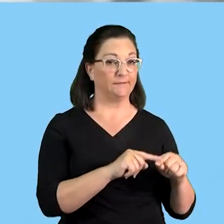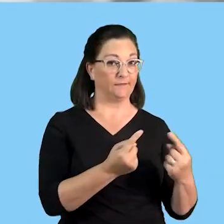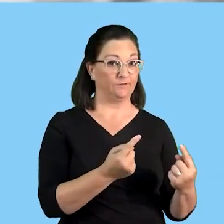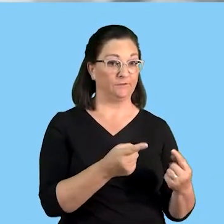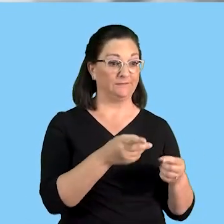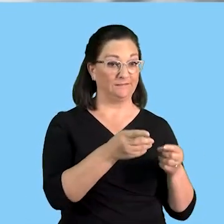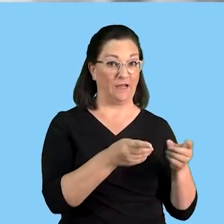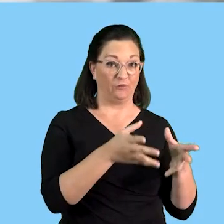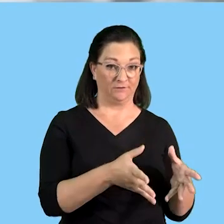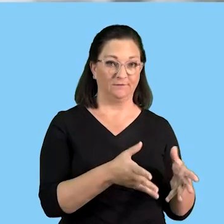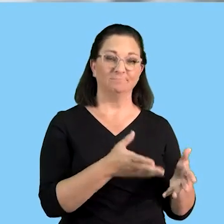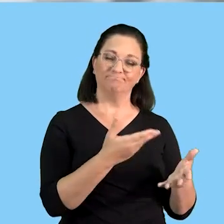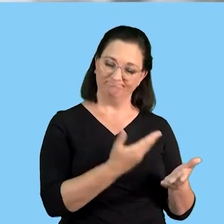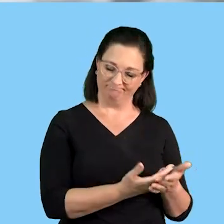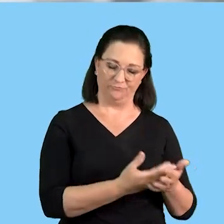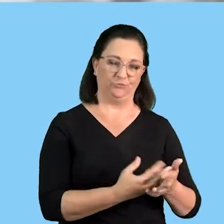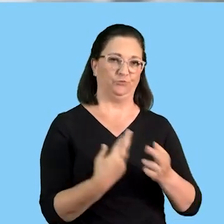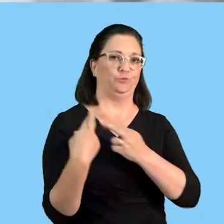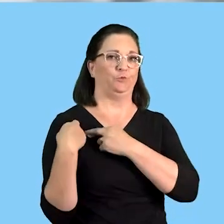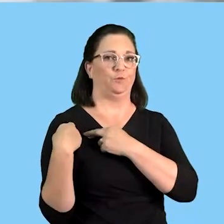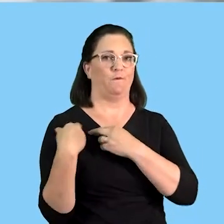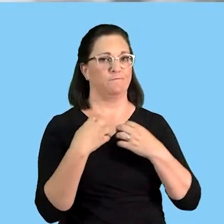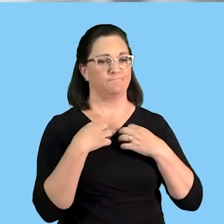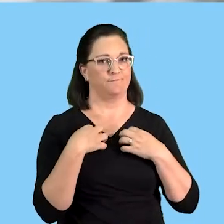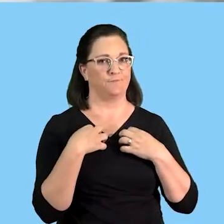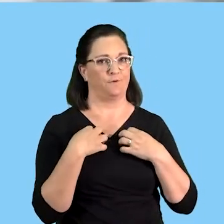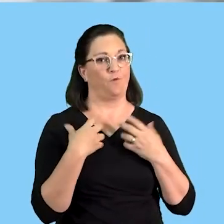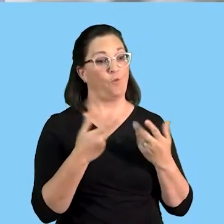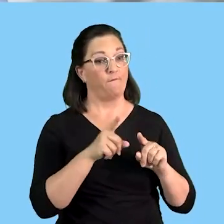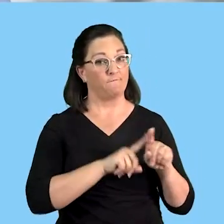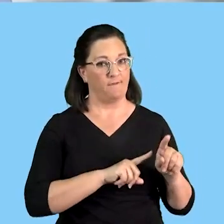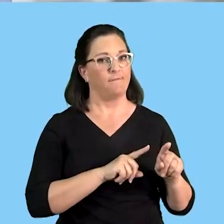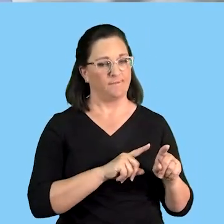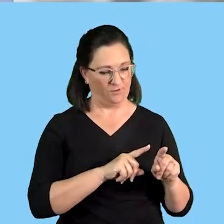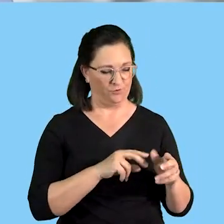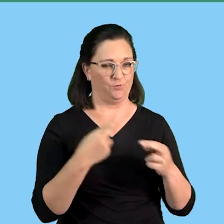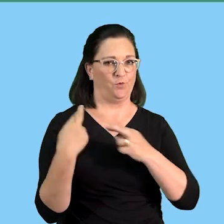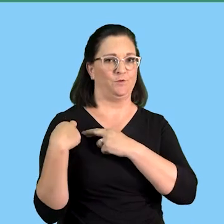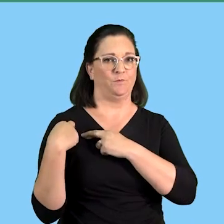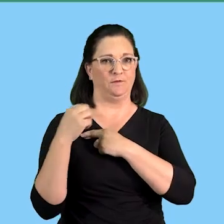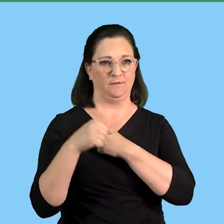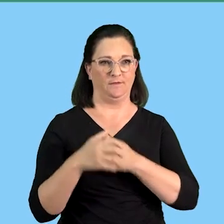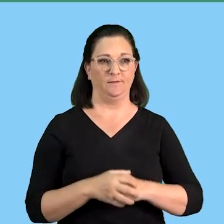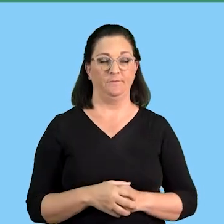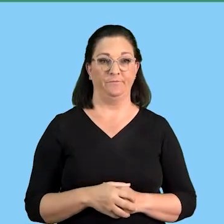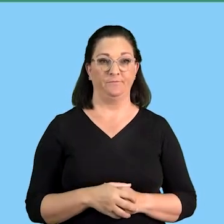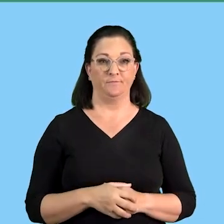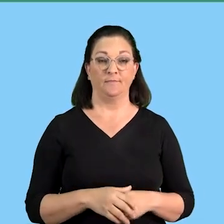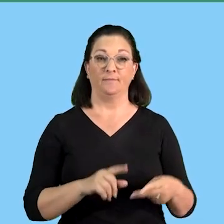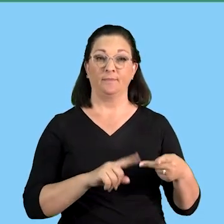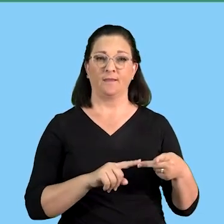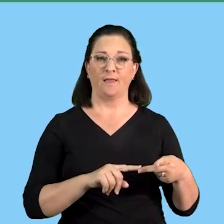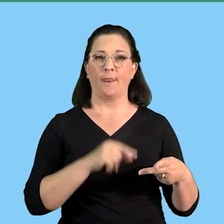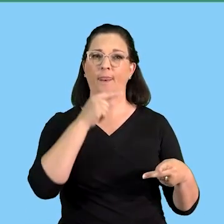will be liable for the liabilities or failures of a company. But another difference is that the name